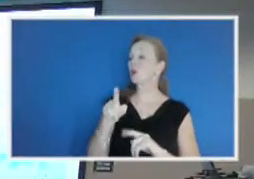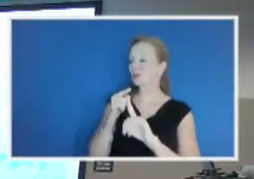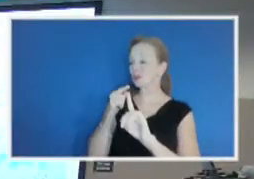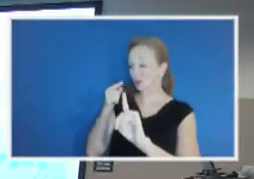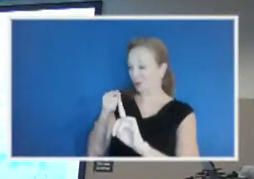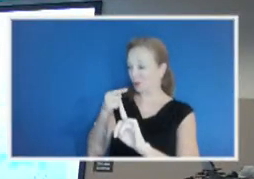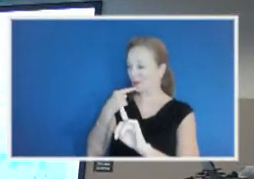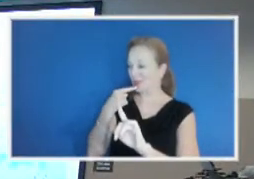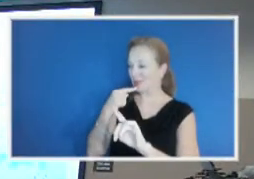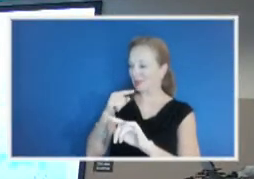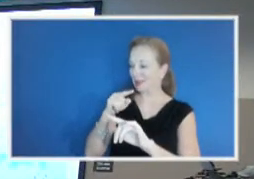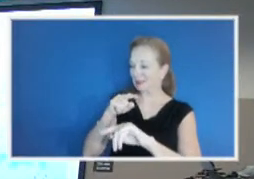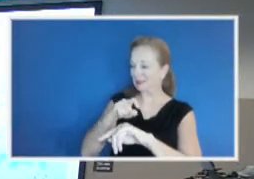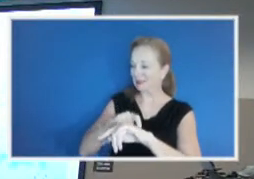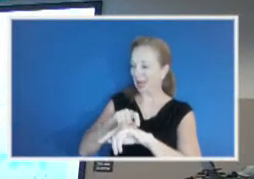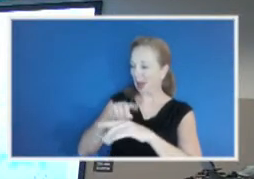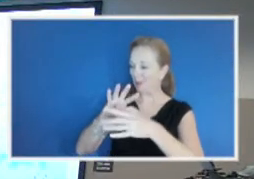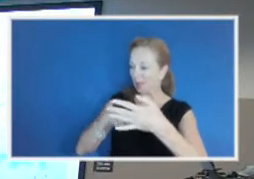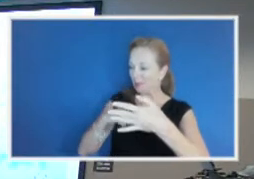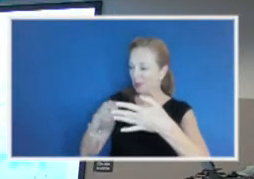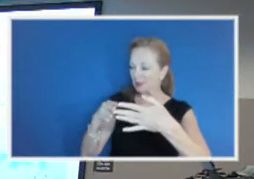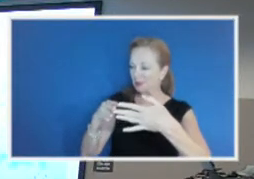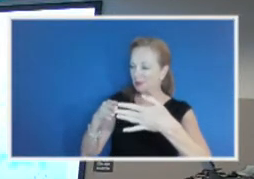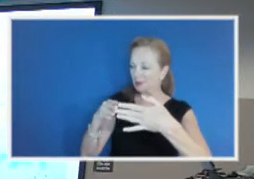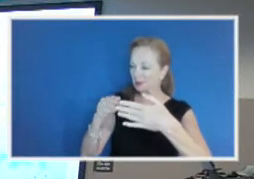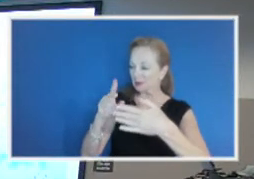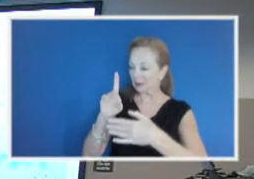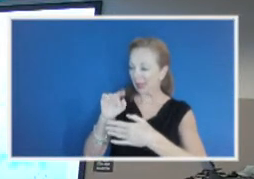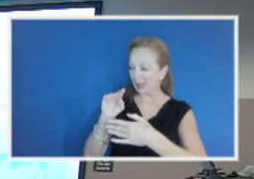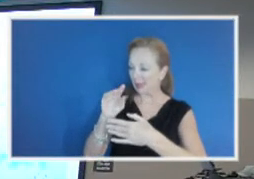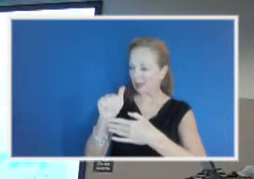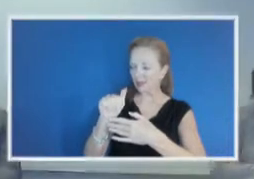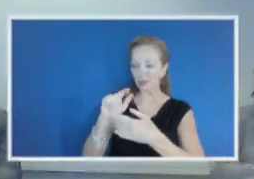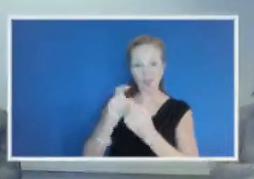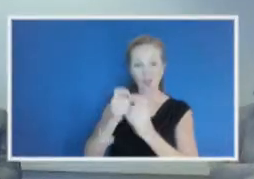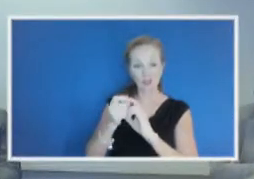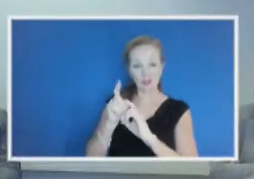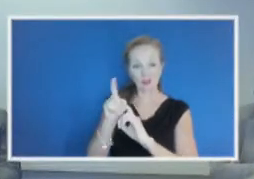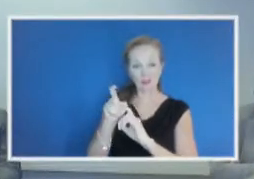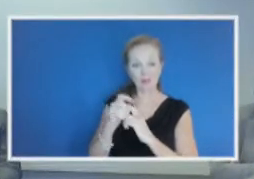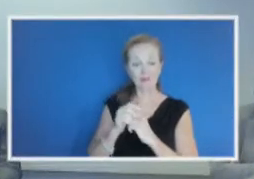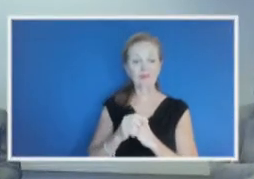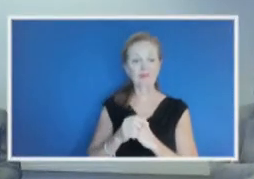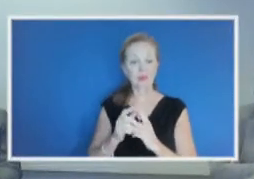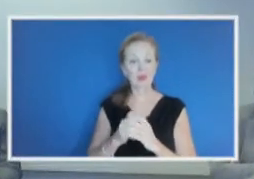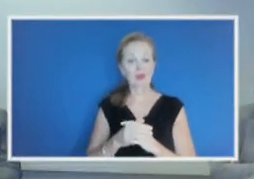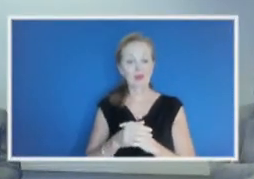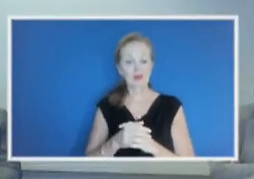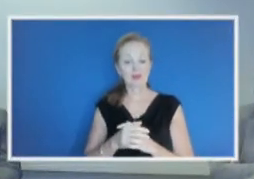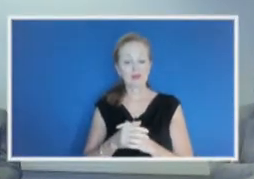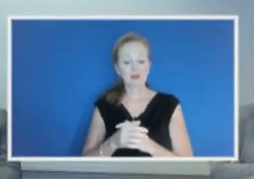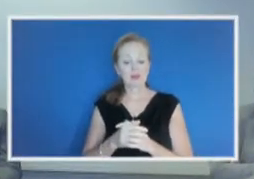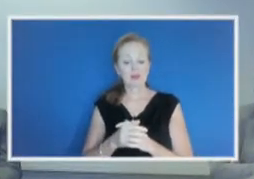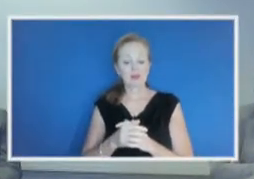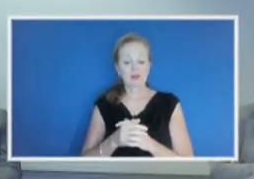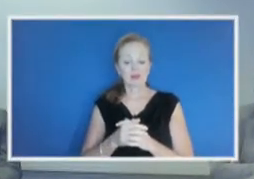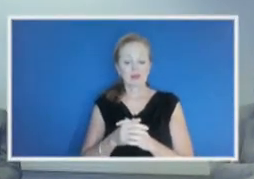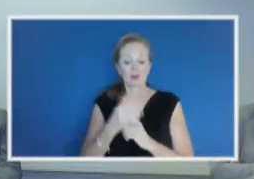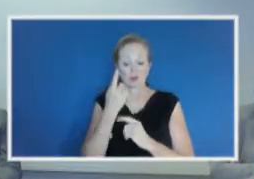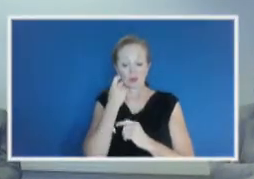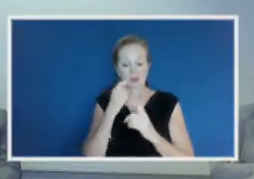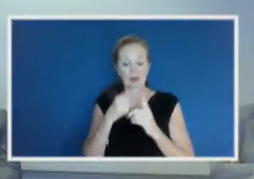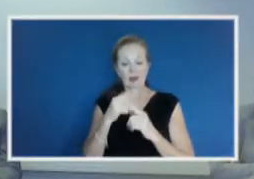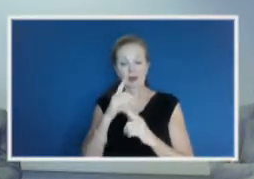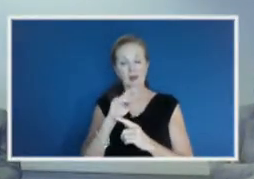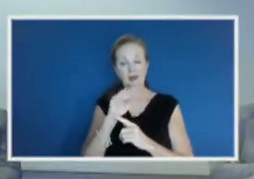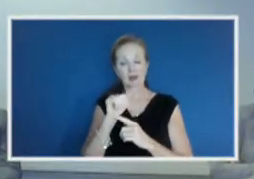data had kind of changed. We went into the cure violence process based on data that we received about results they had achieved